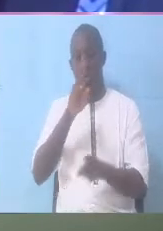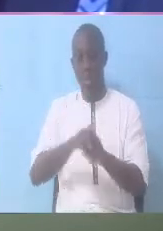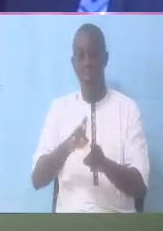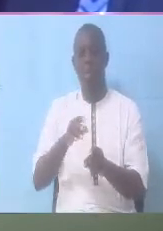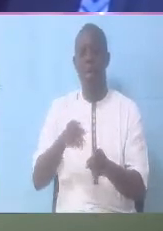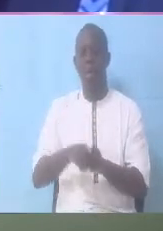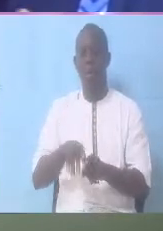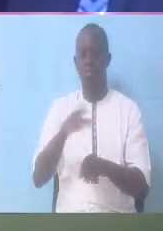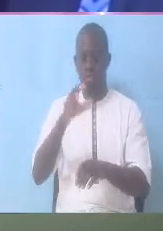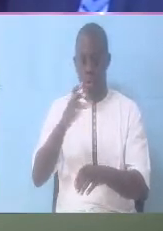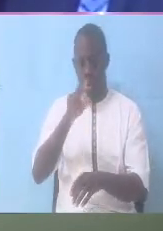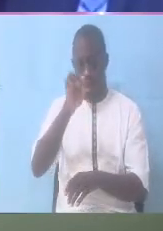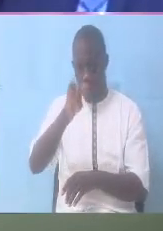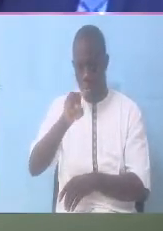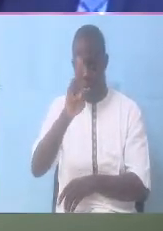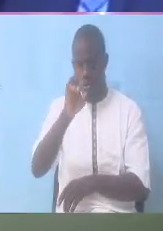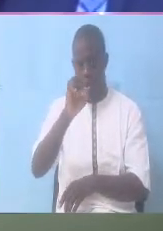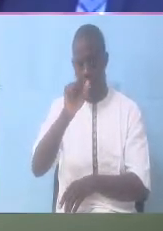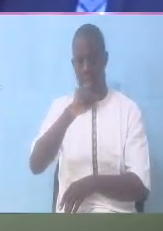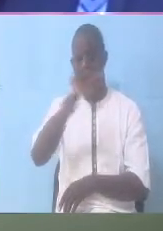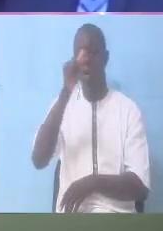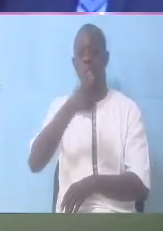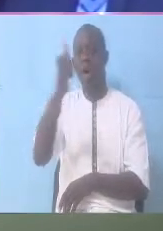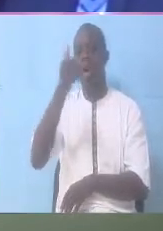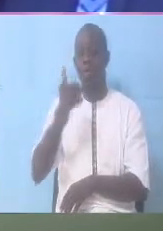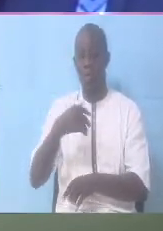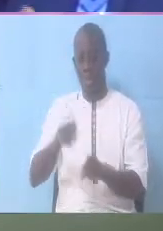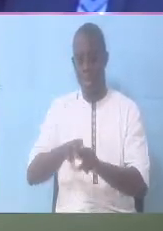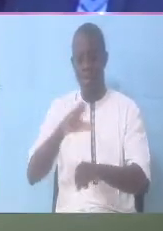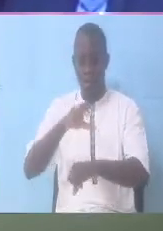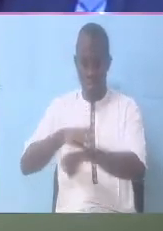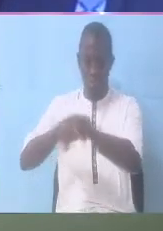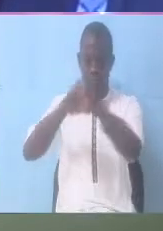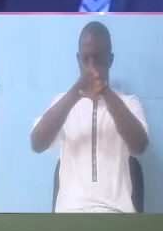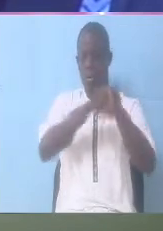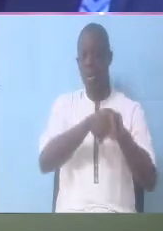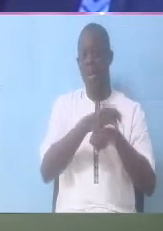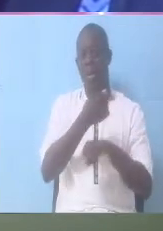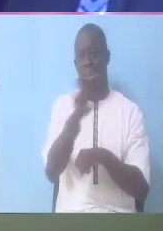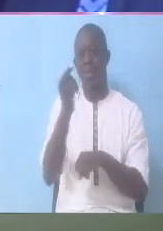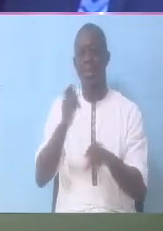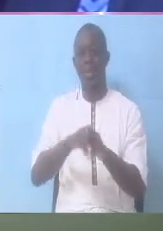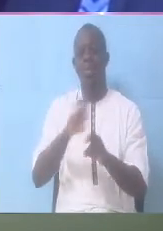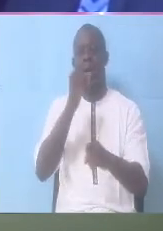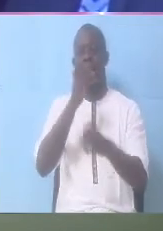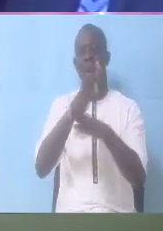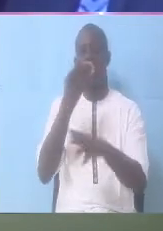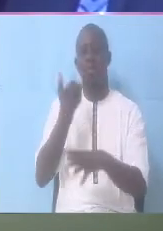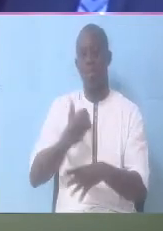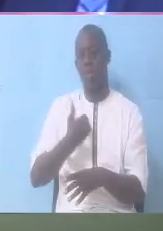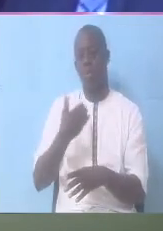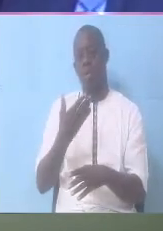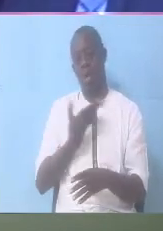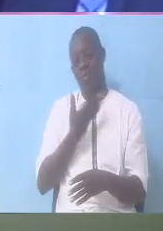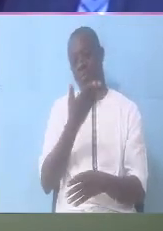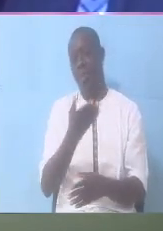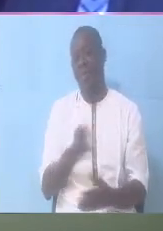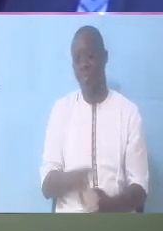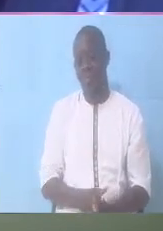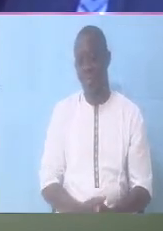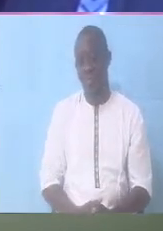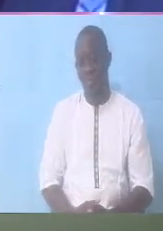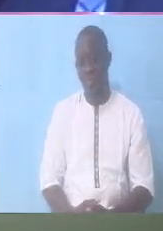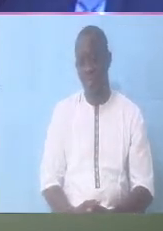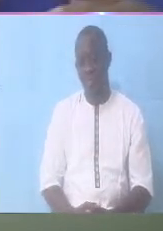ulfanali ni CDRO le keko Bombardier ni dole nata meni alonko wole ni ganan ko lube ka funyoma ye muta ini tata